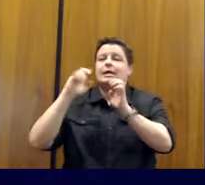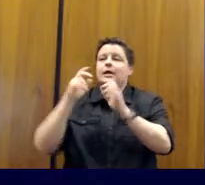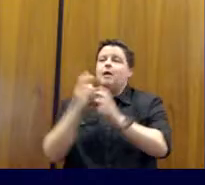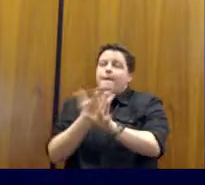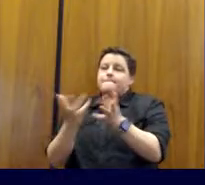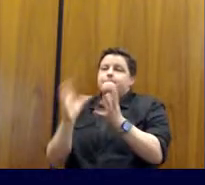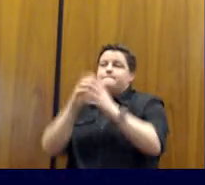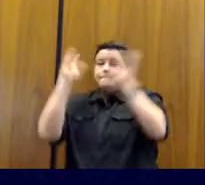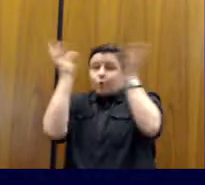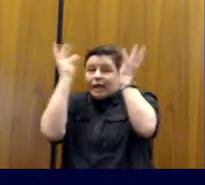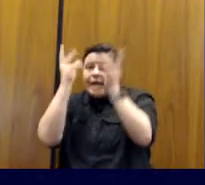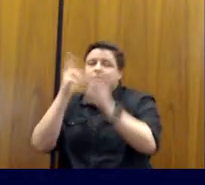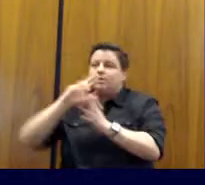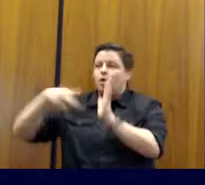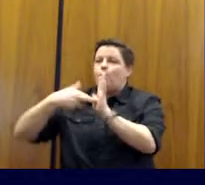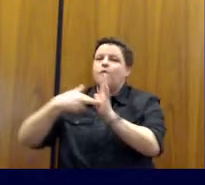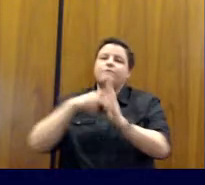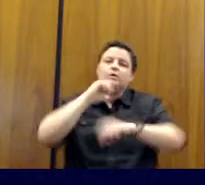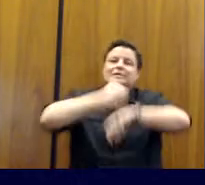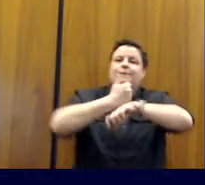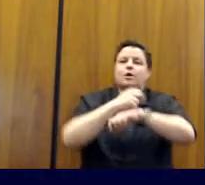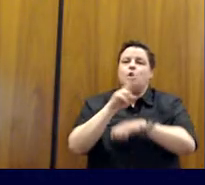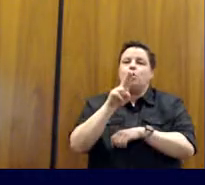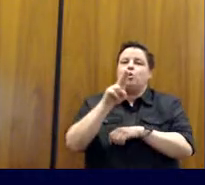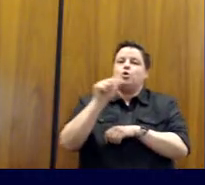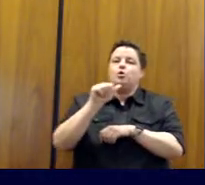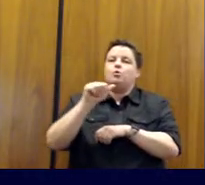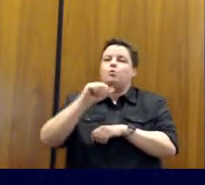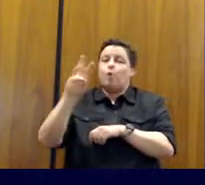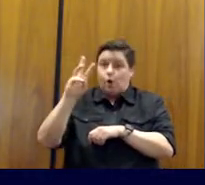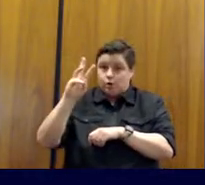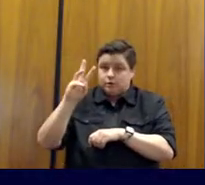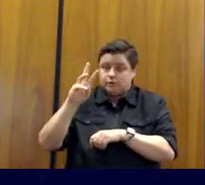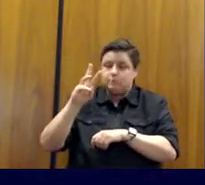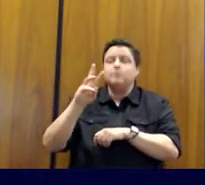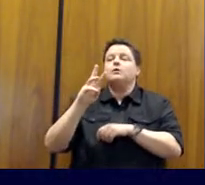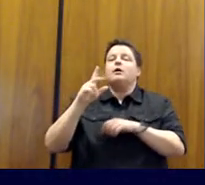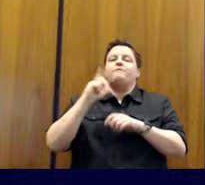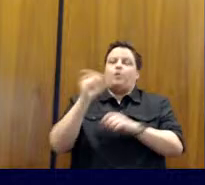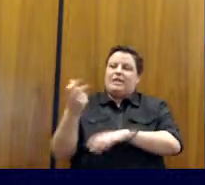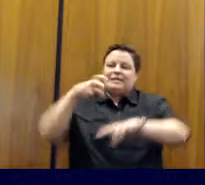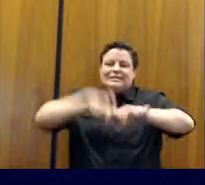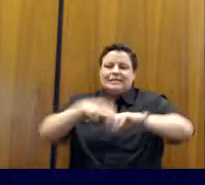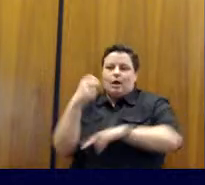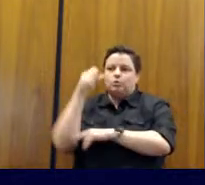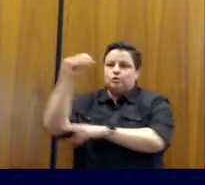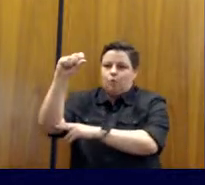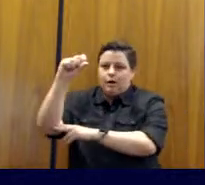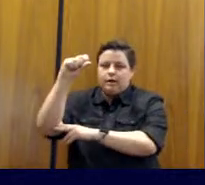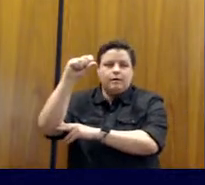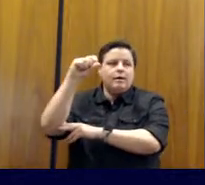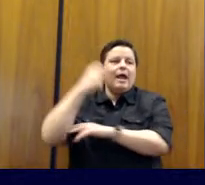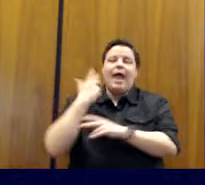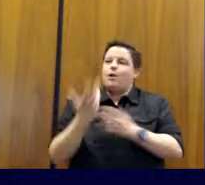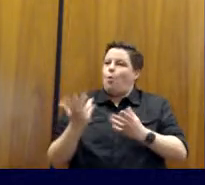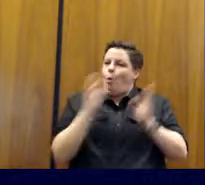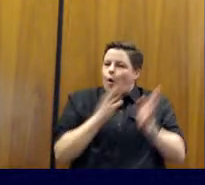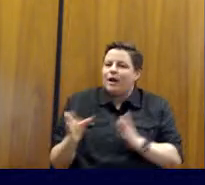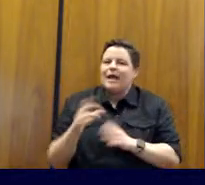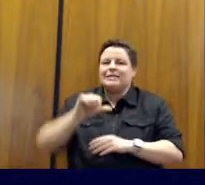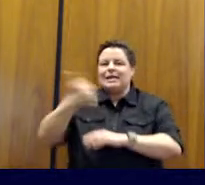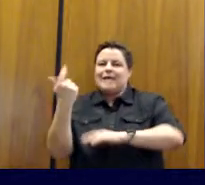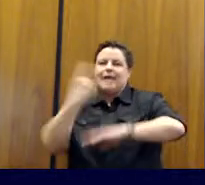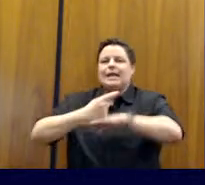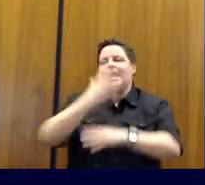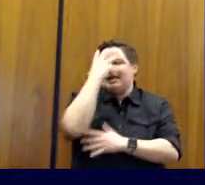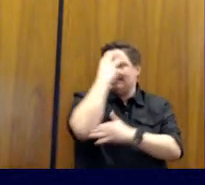the establishment of the United Auto Workers during the sit-down strike, to the role of Olive Beasley in organizing the 10-day sleep-in on the